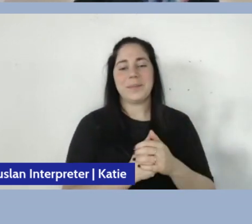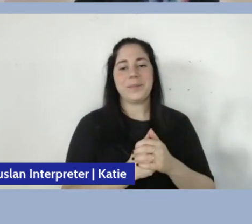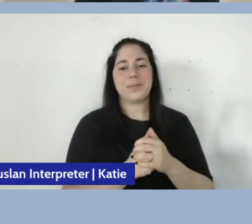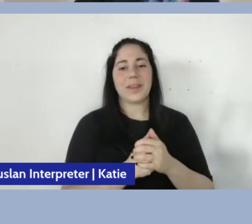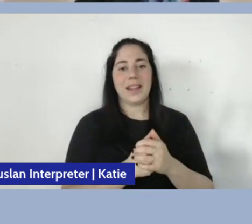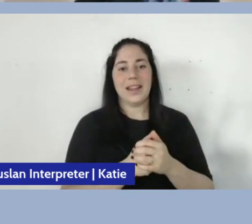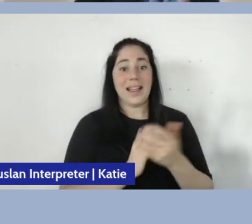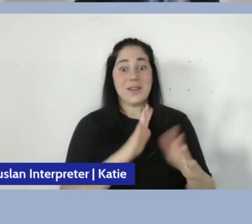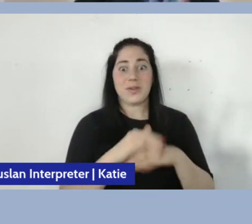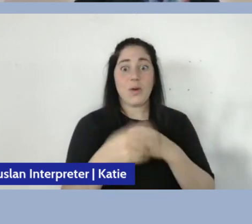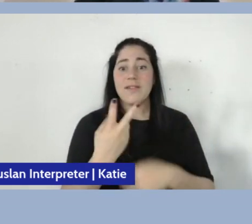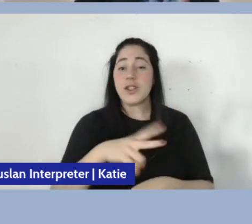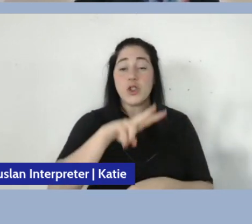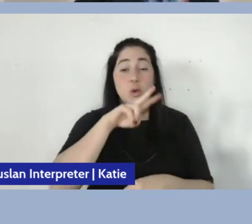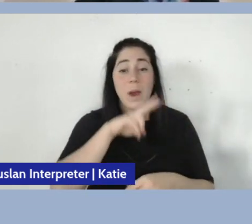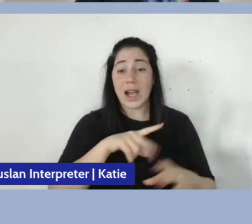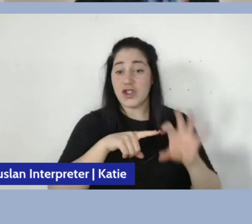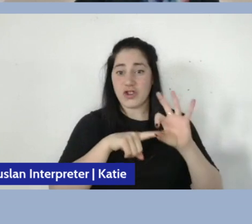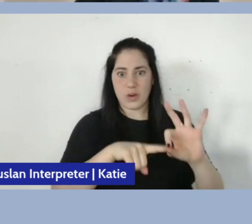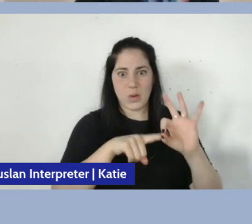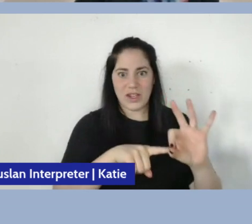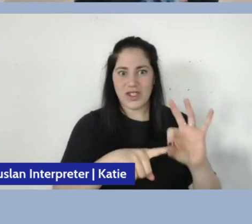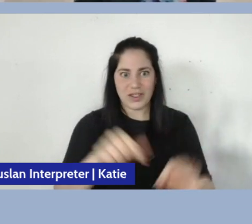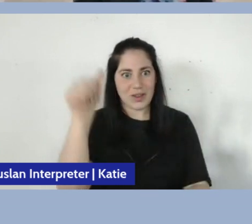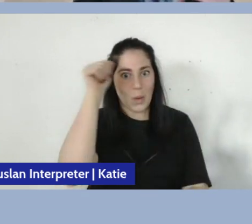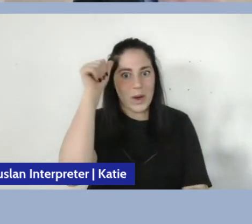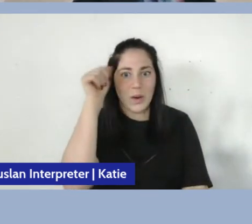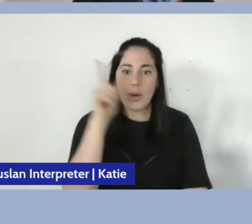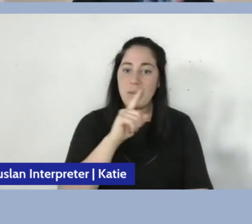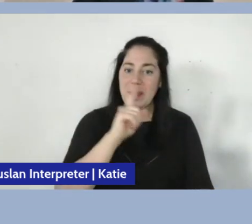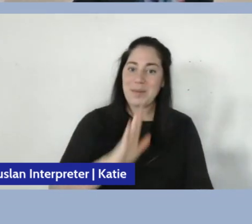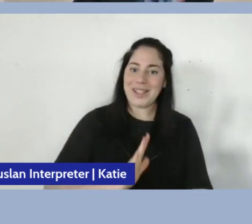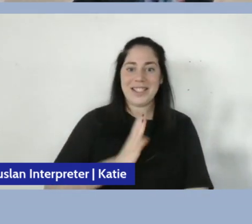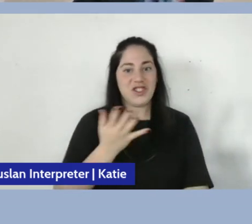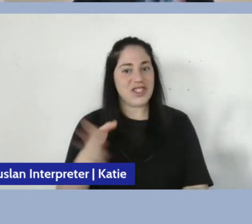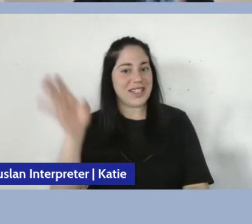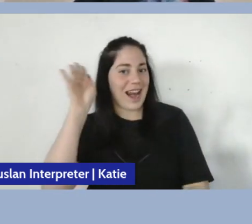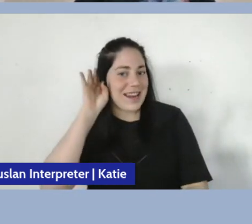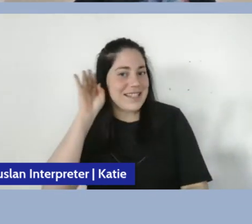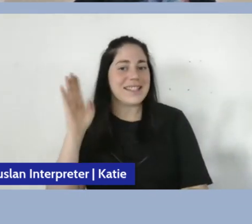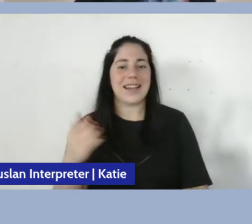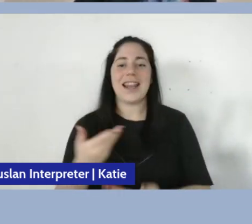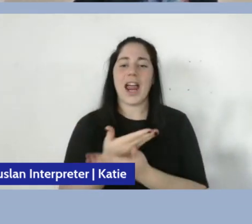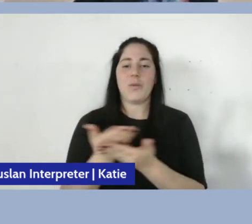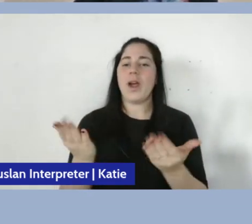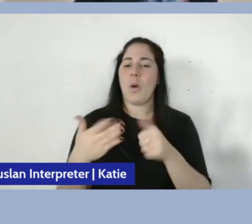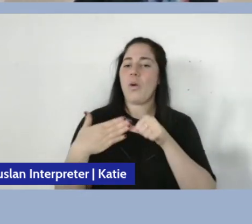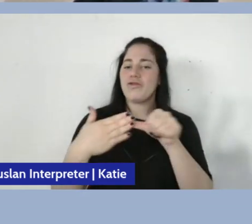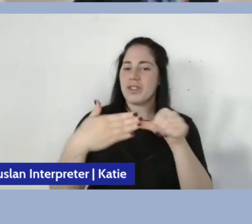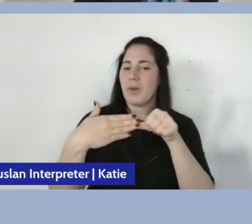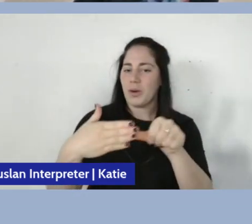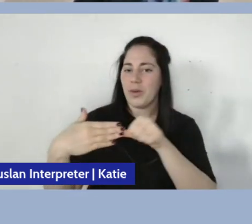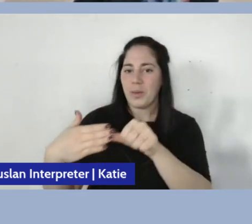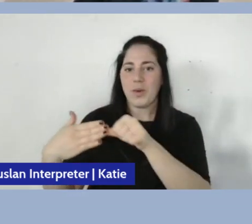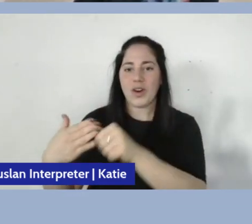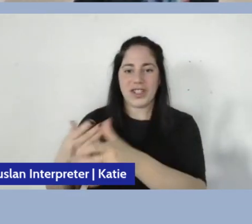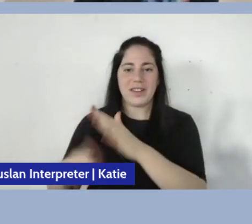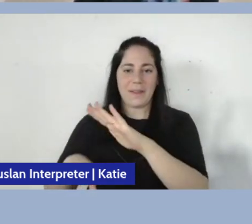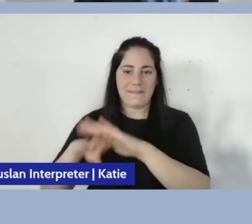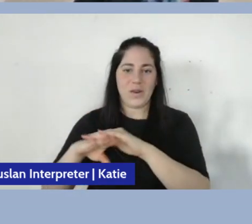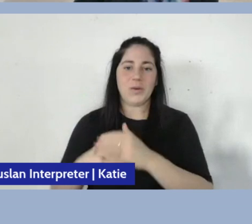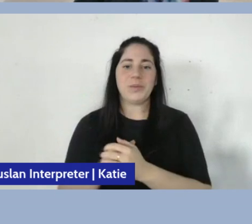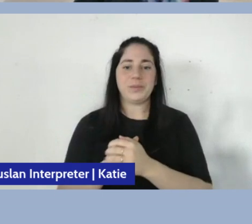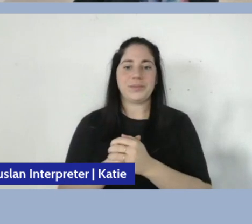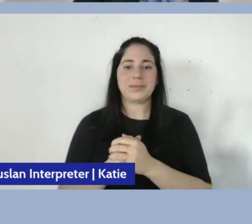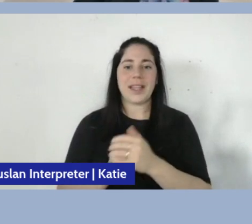questions about that. So we know people are listening, and we're actually responding to all of those questions, and they'll be on the department's website in the next